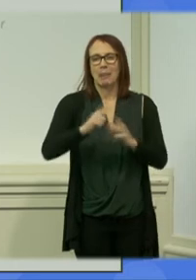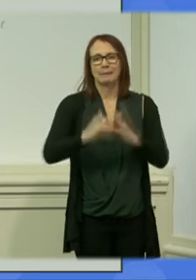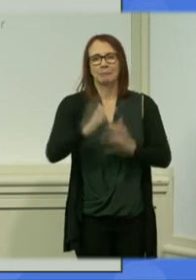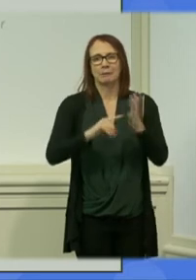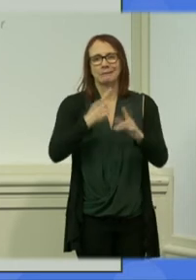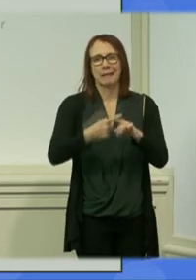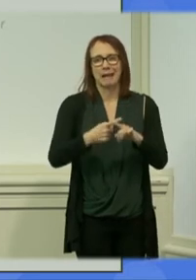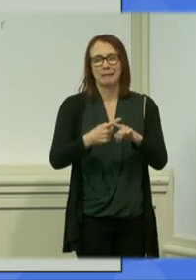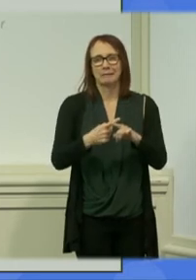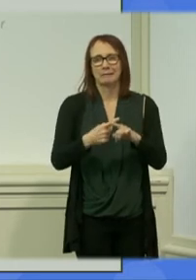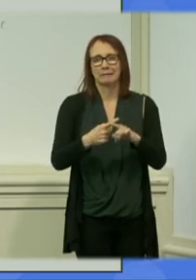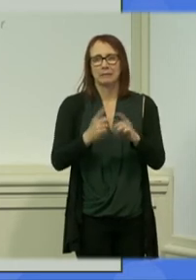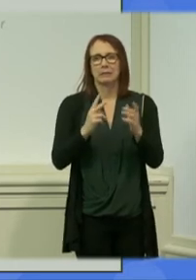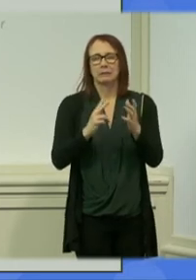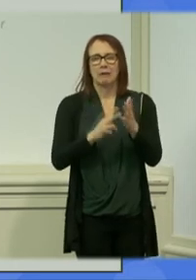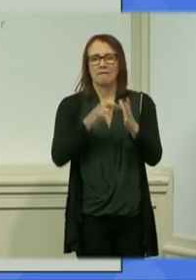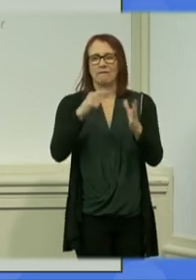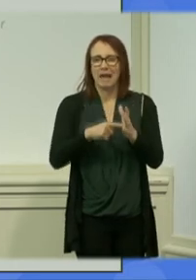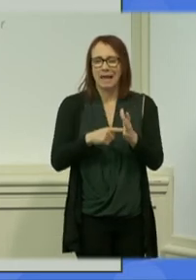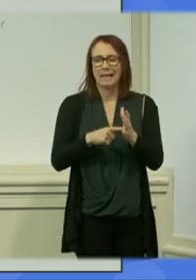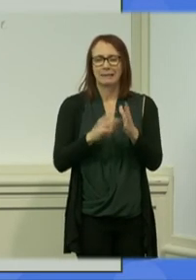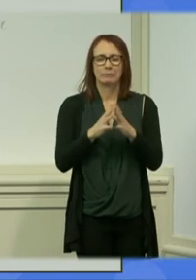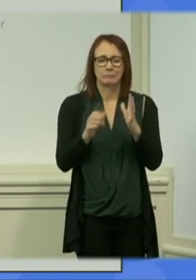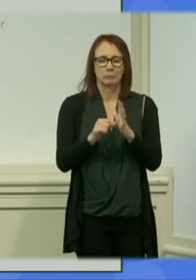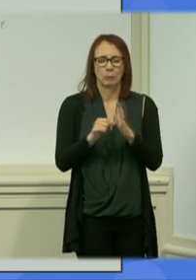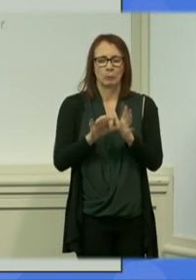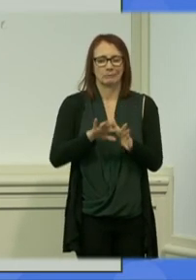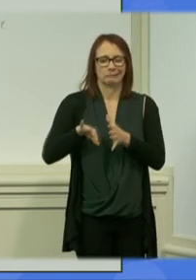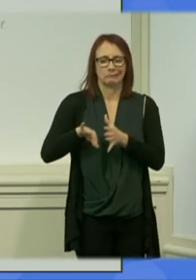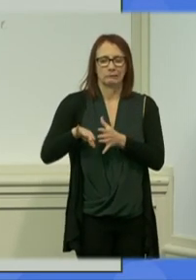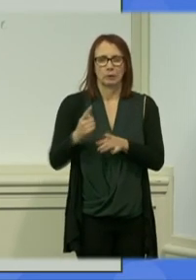Tax. VAT is a bit of a hornet's nest. I'll come back to that.